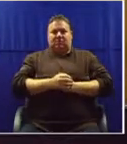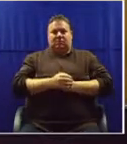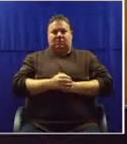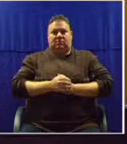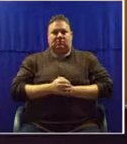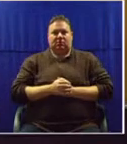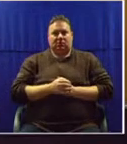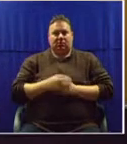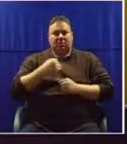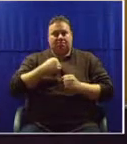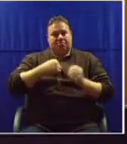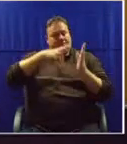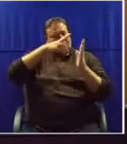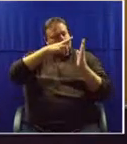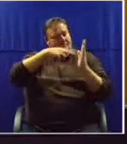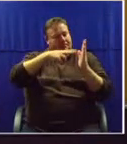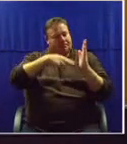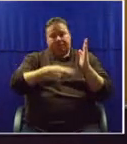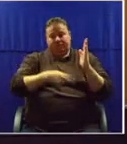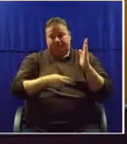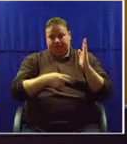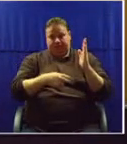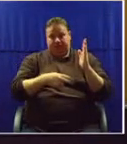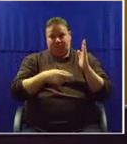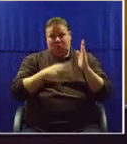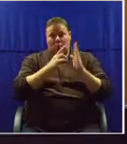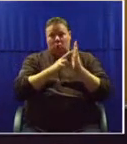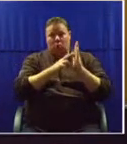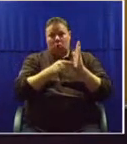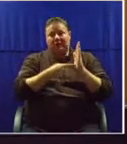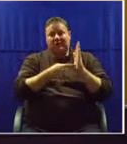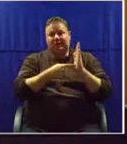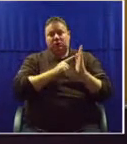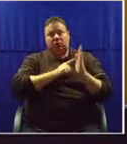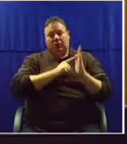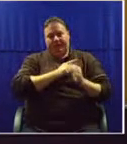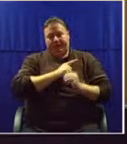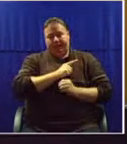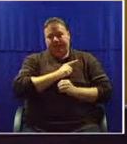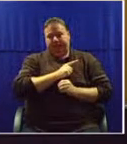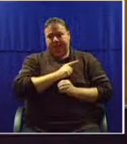I'm reading all this because I am trying